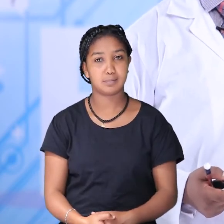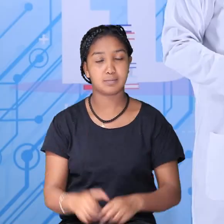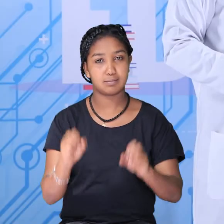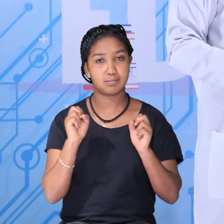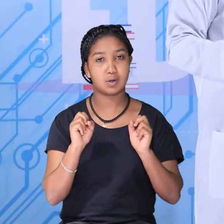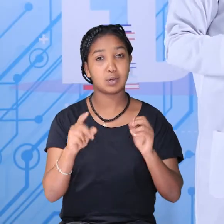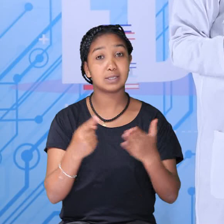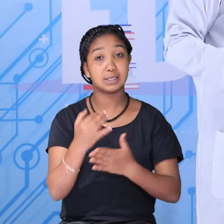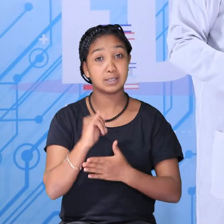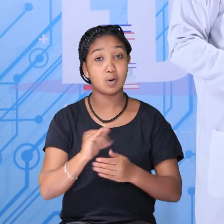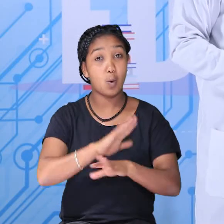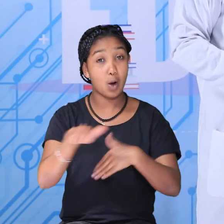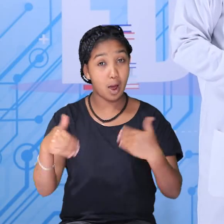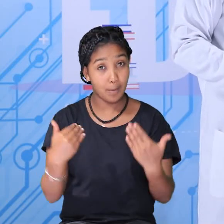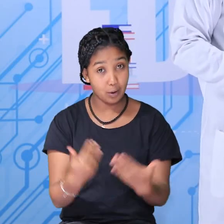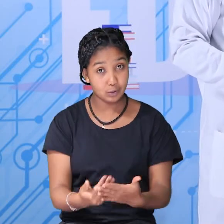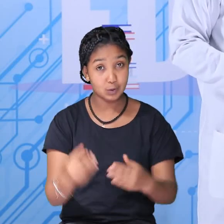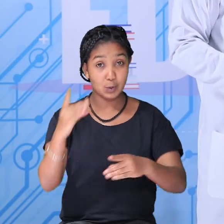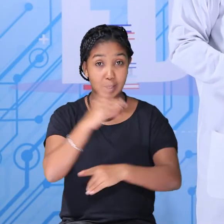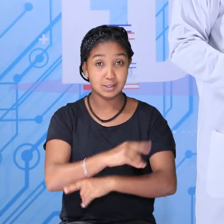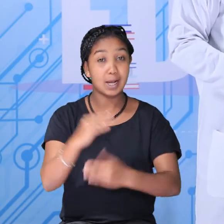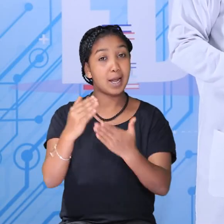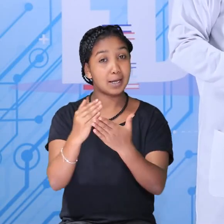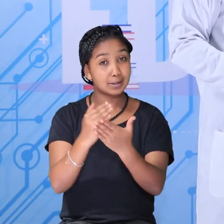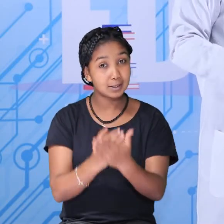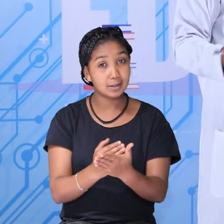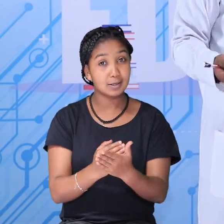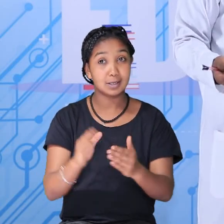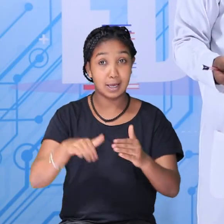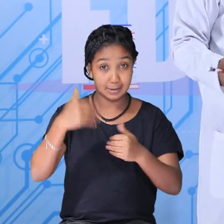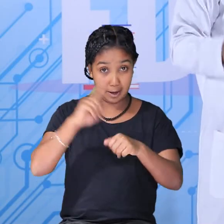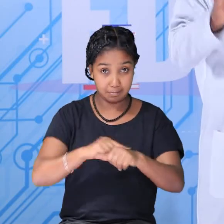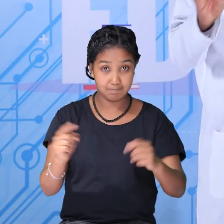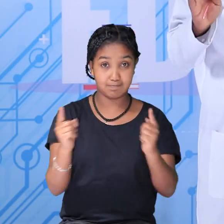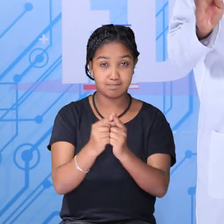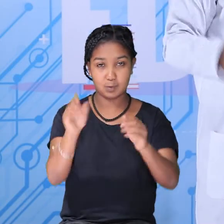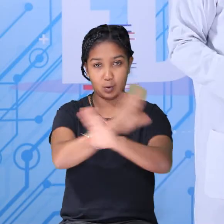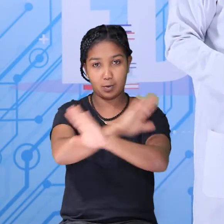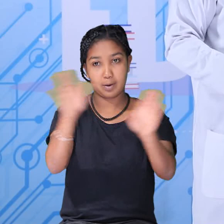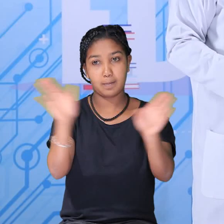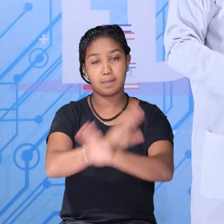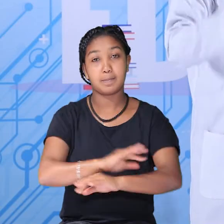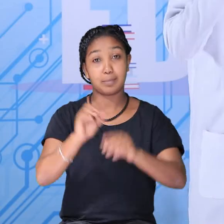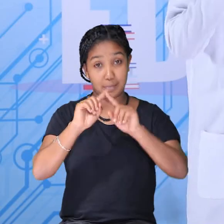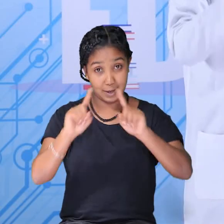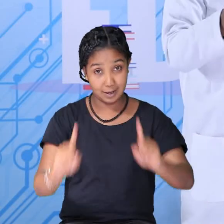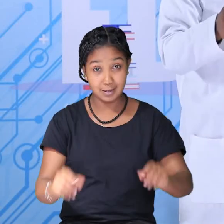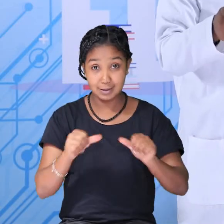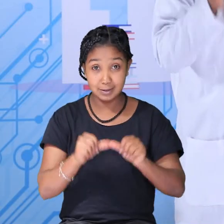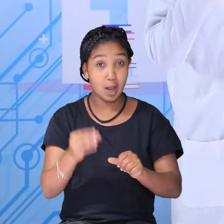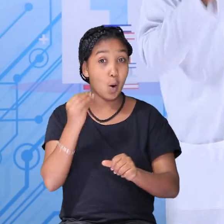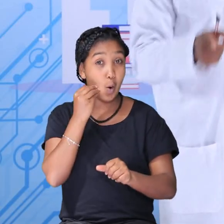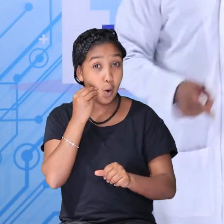Okay, this is all about today's lesson. Until next time, goodbye. But